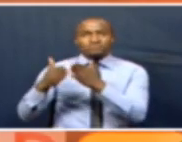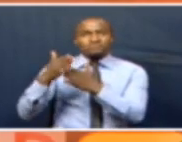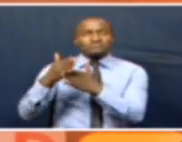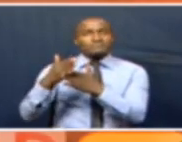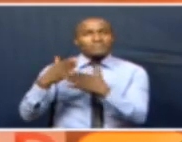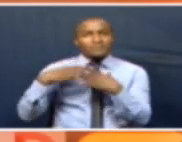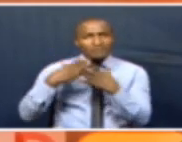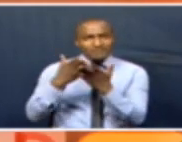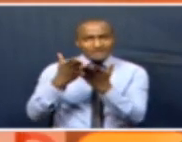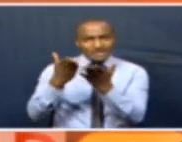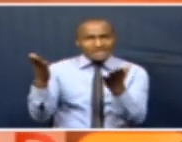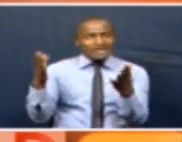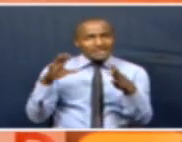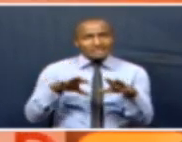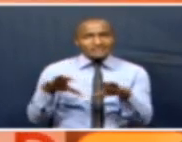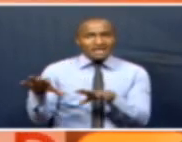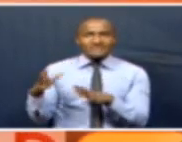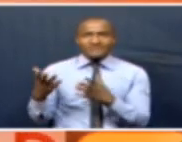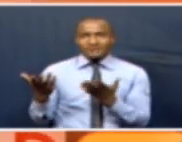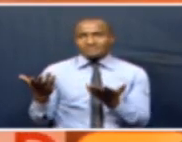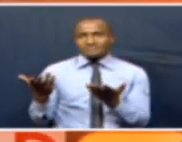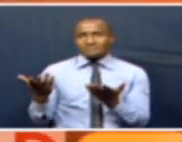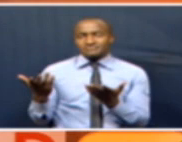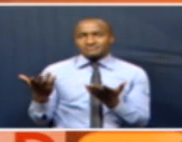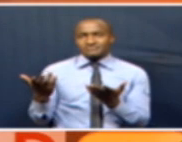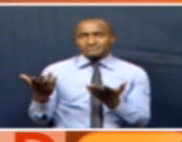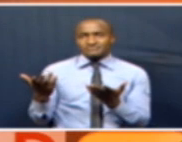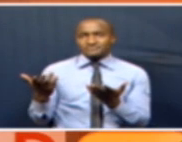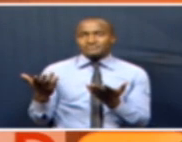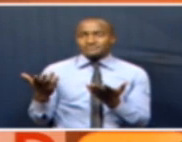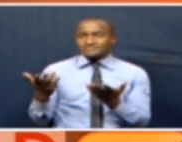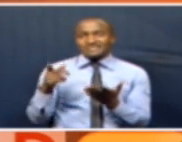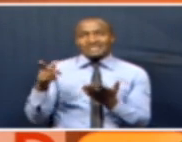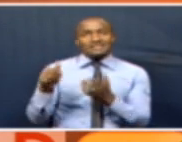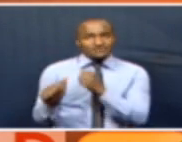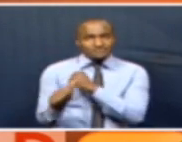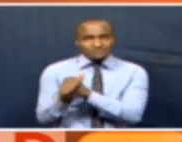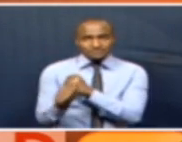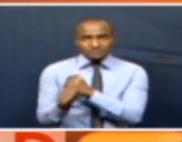of people in these shanties now. That is very dangerous.